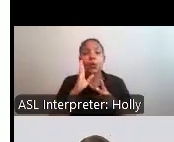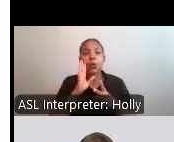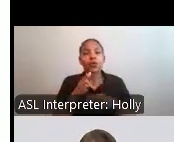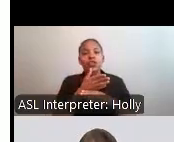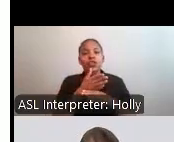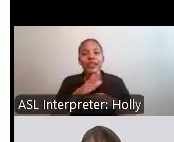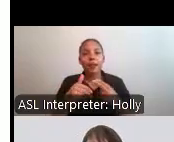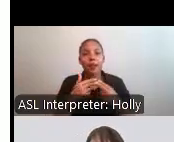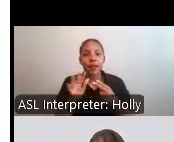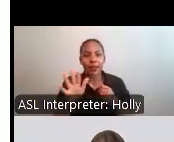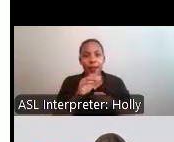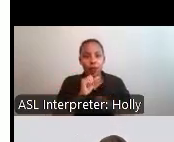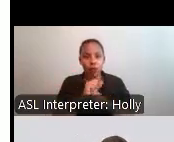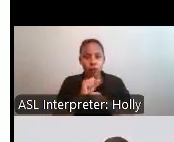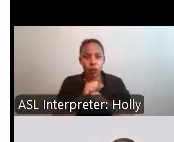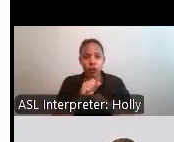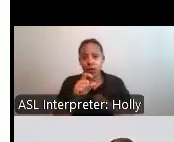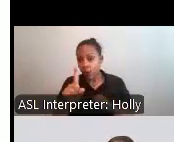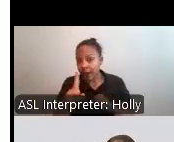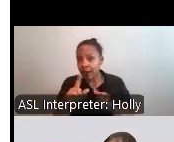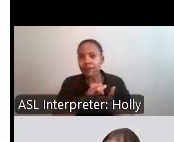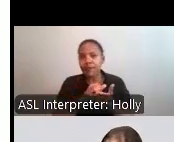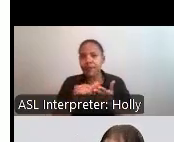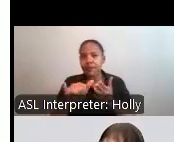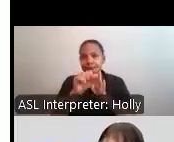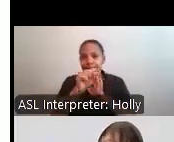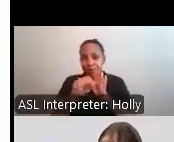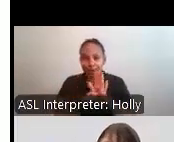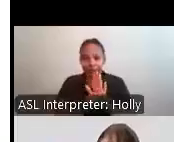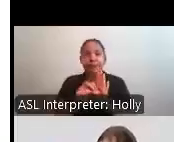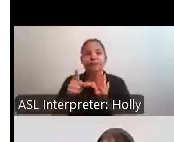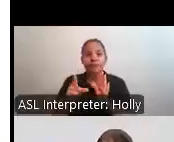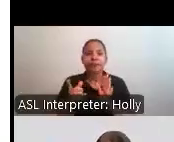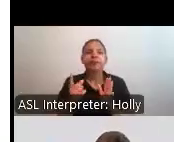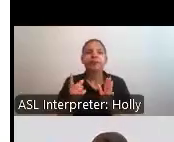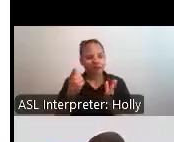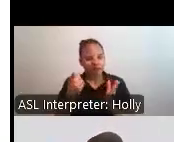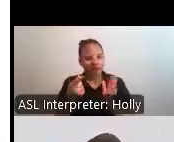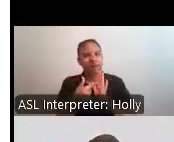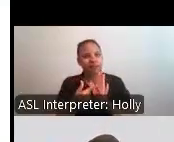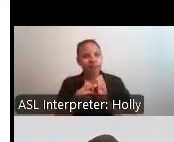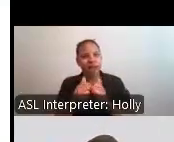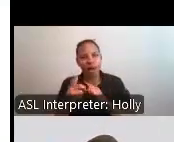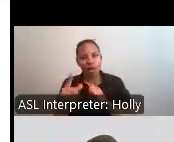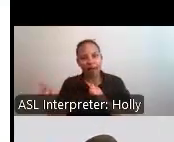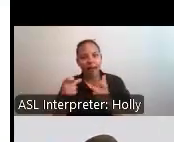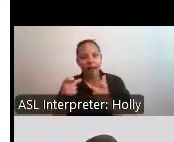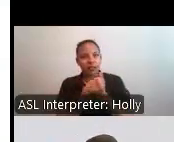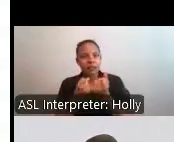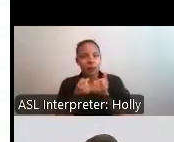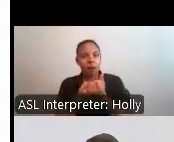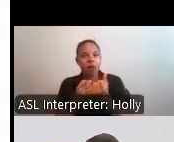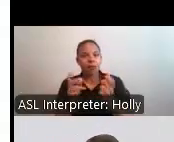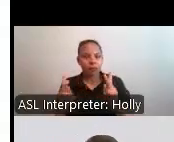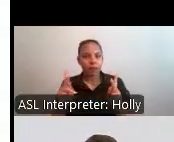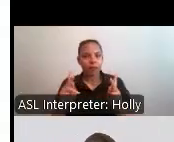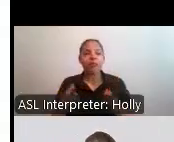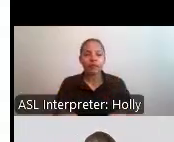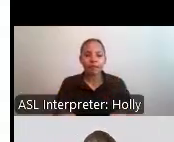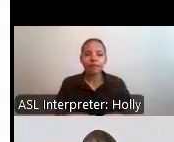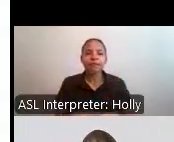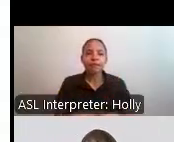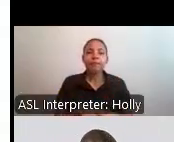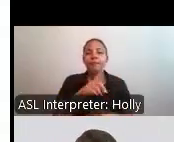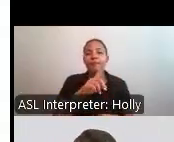State to further support people with mental health conditions in the workforce systems. David Kelly is